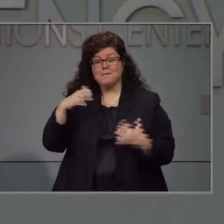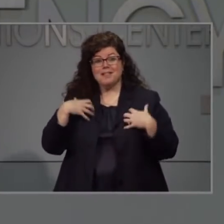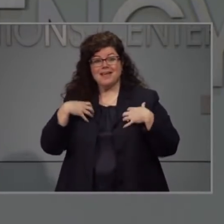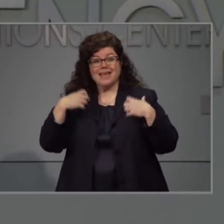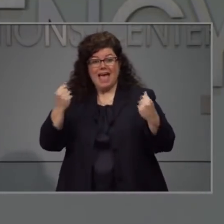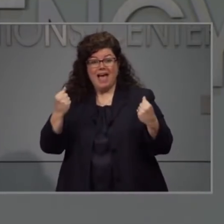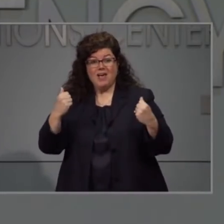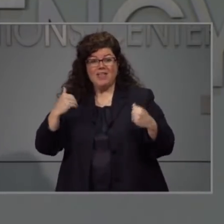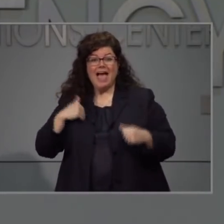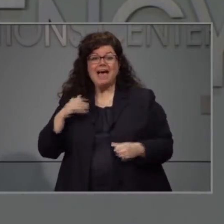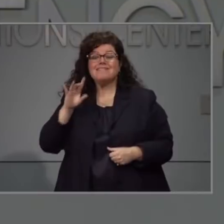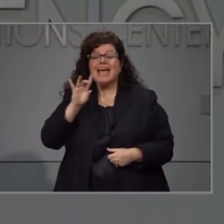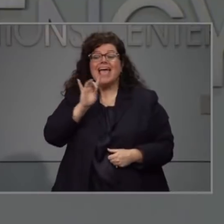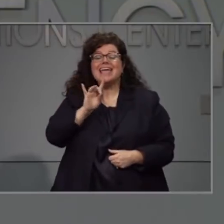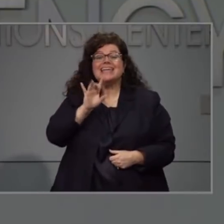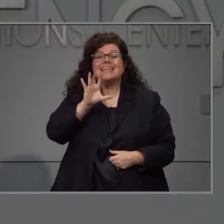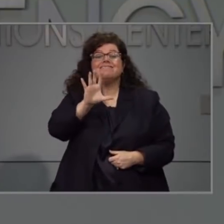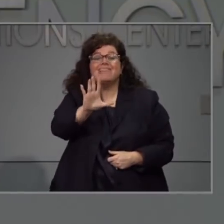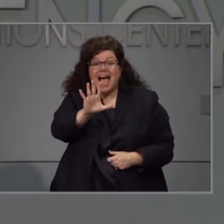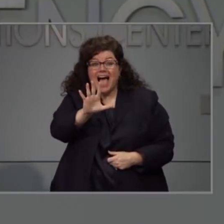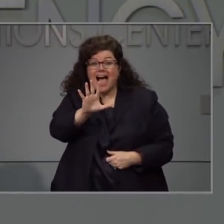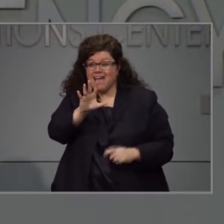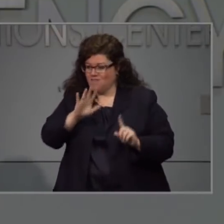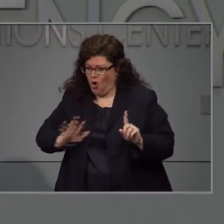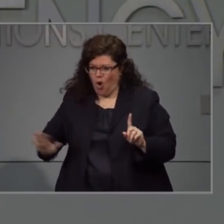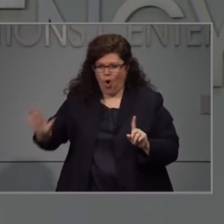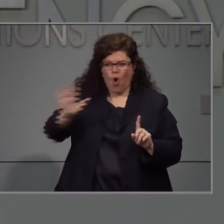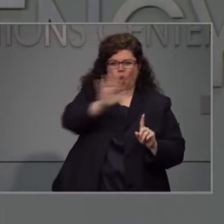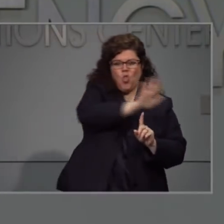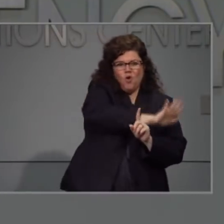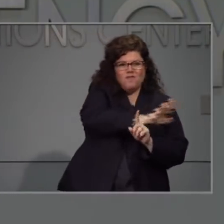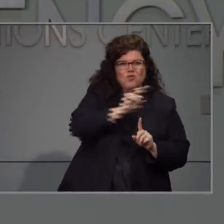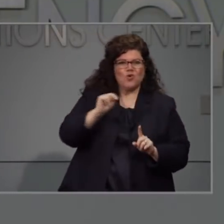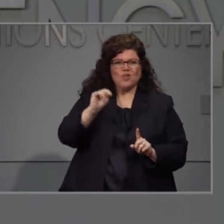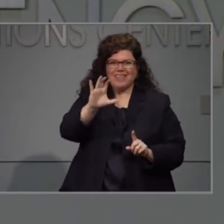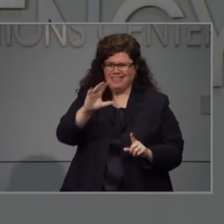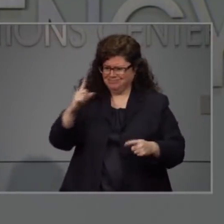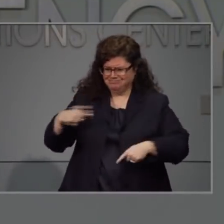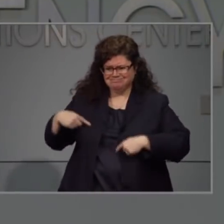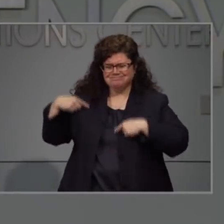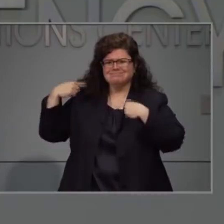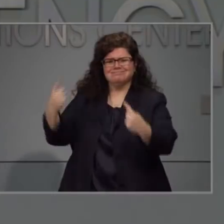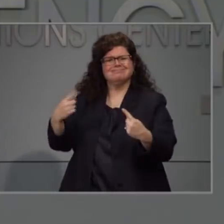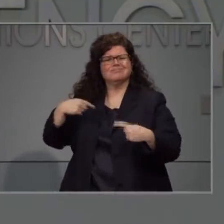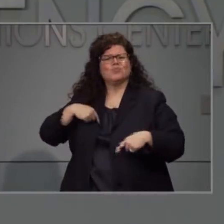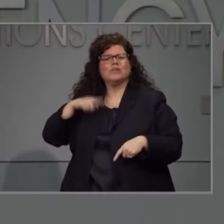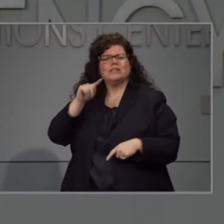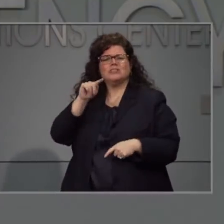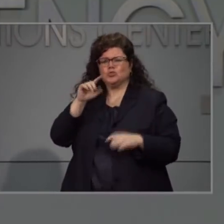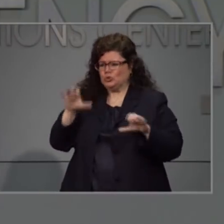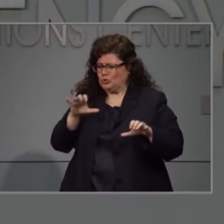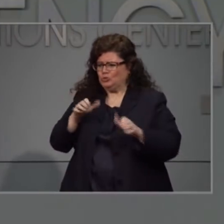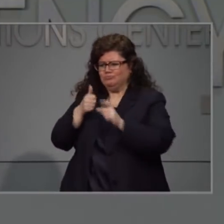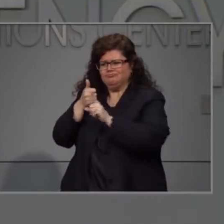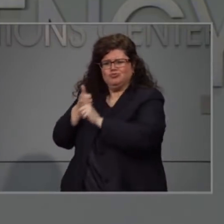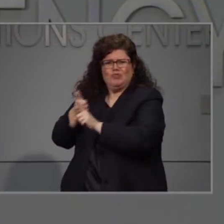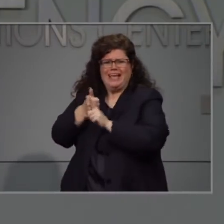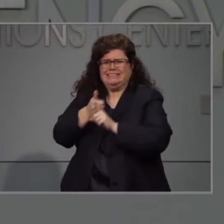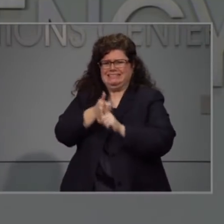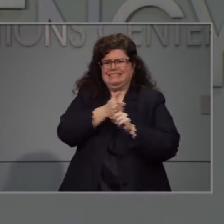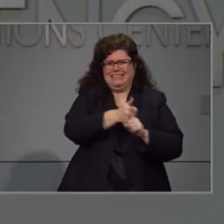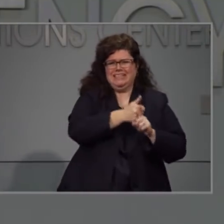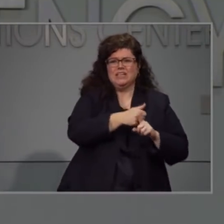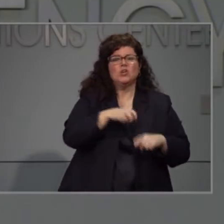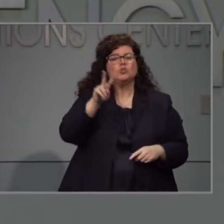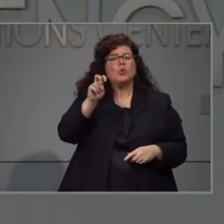there are 85 across our state, have long done this work of doing contact tracing. We already had 250